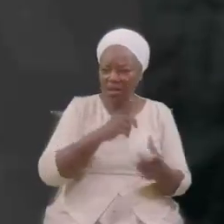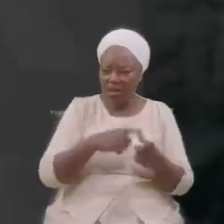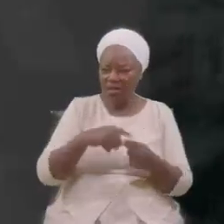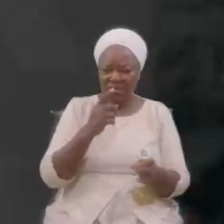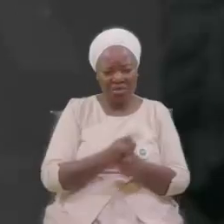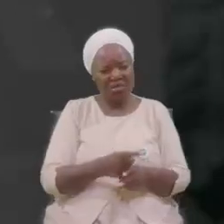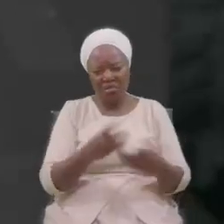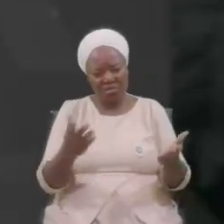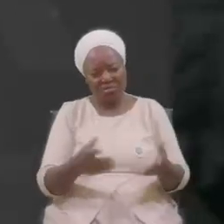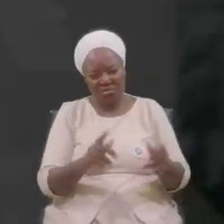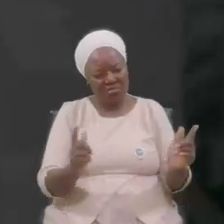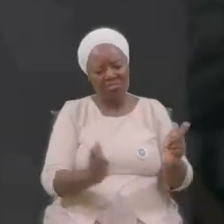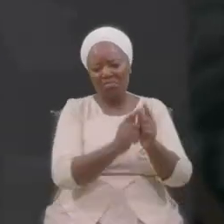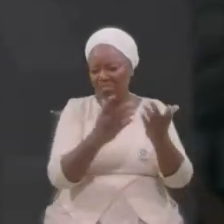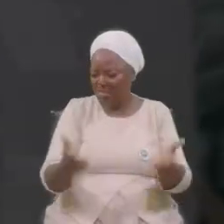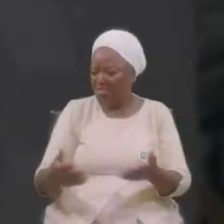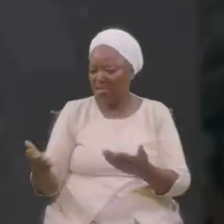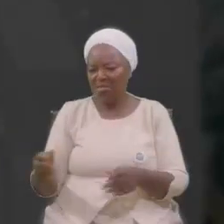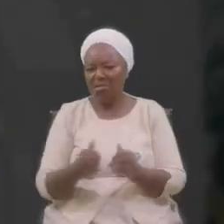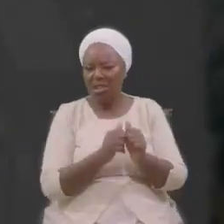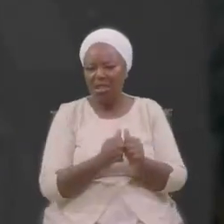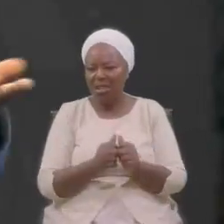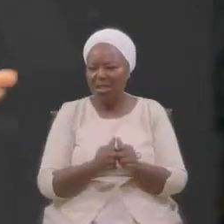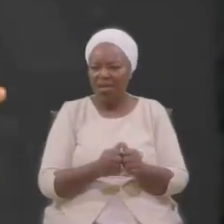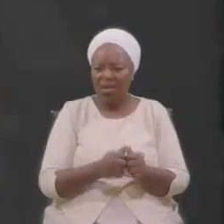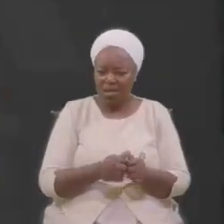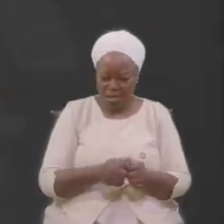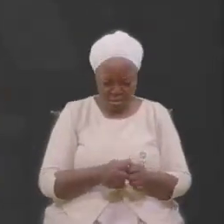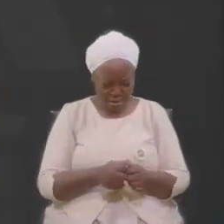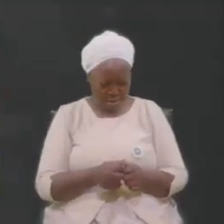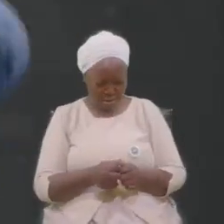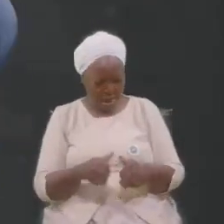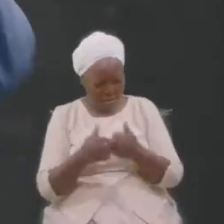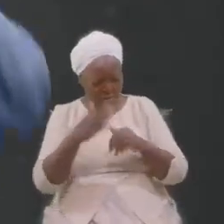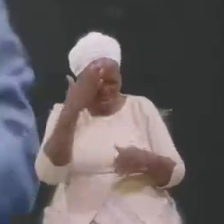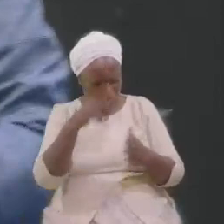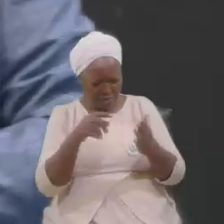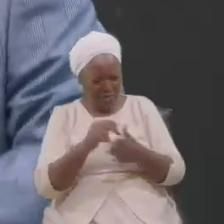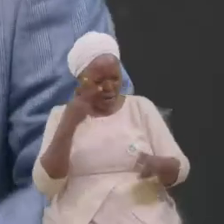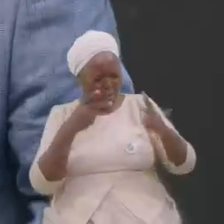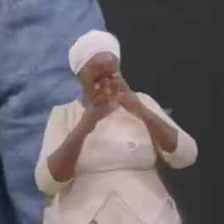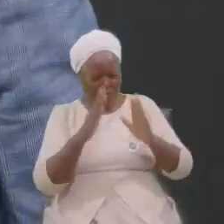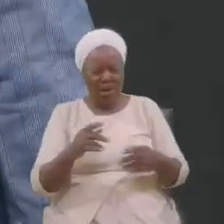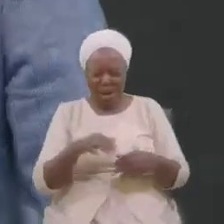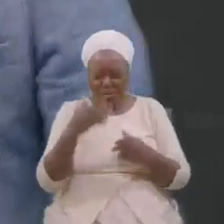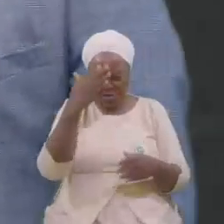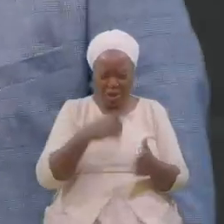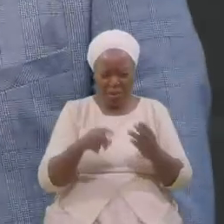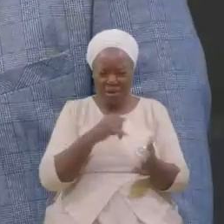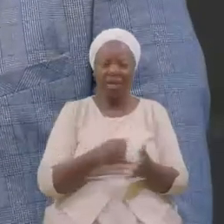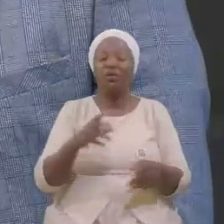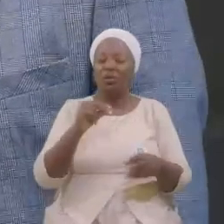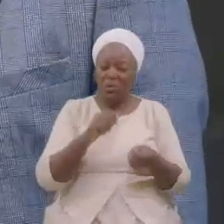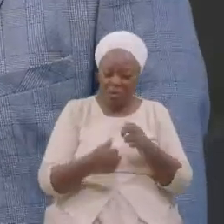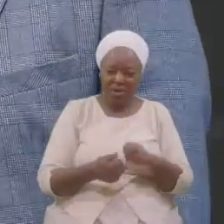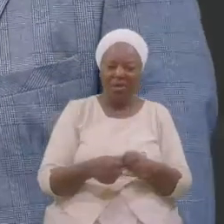cohabiting together. You are a prophet. How do you know all that about my life? Anyway, when the Messiah